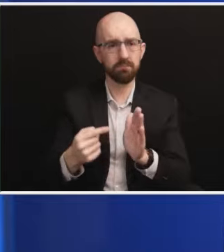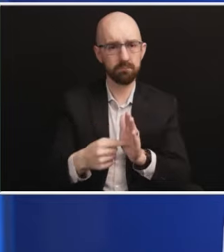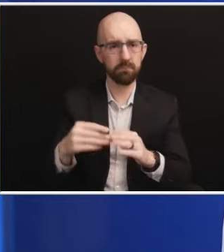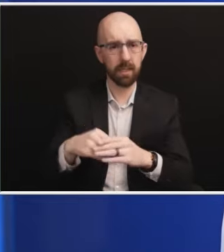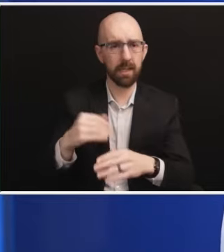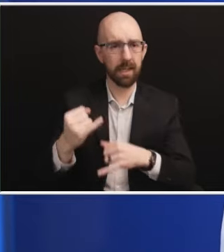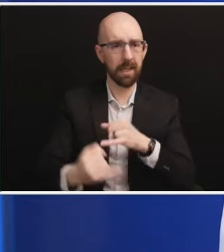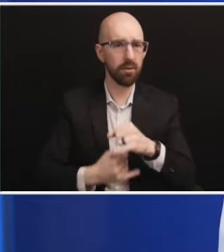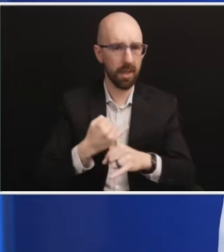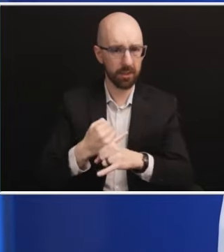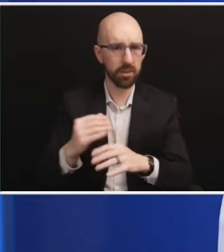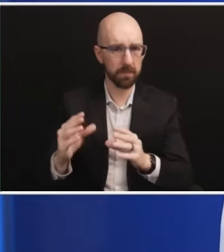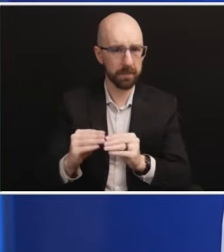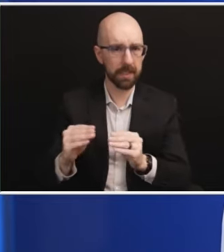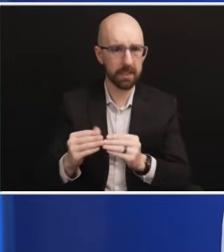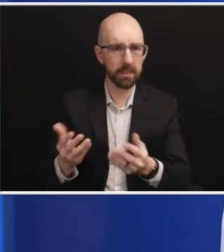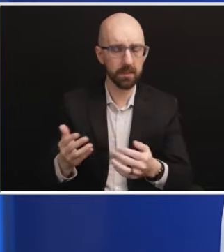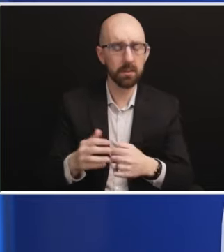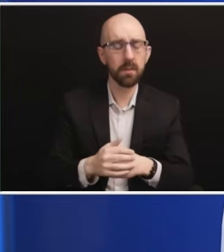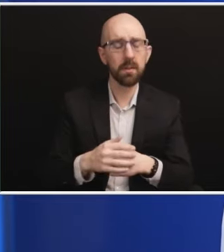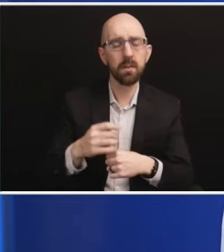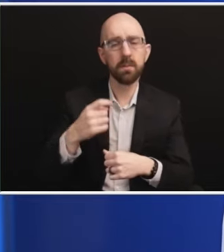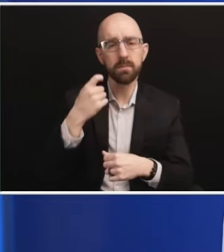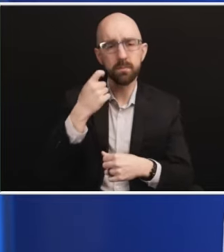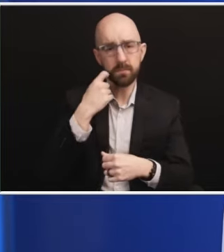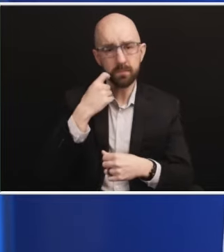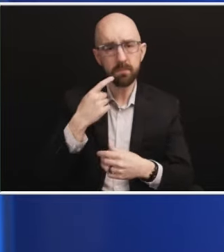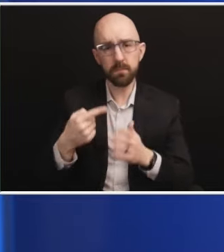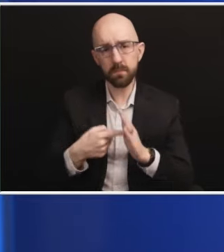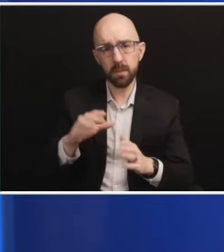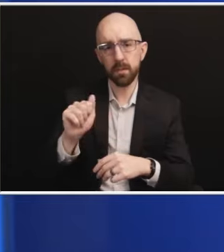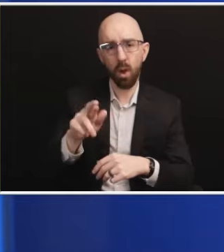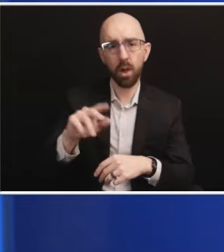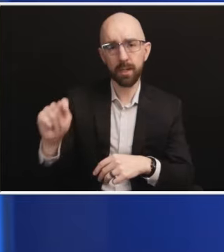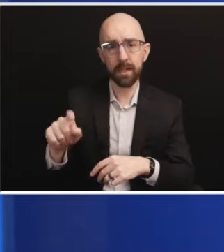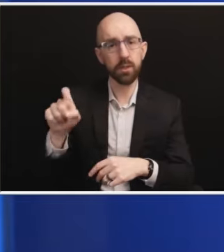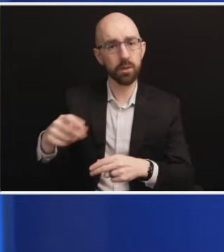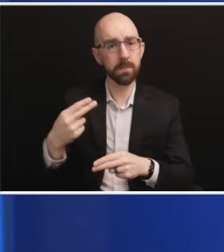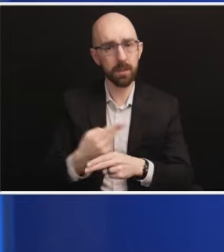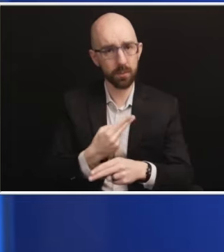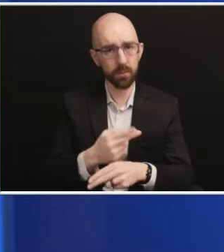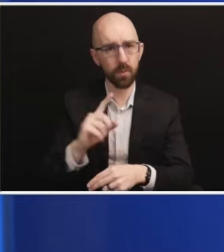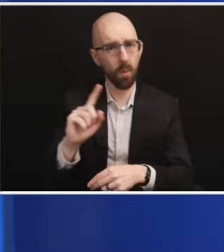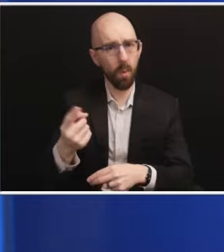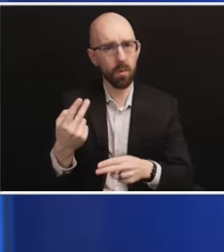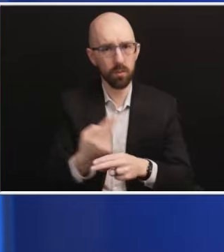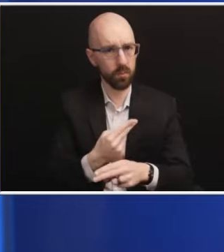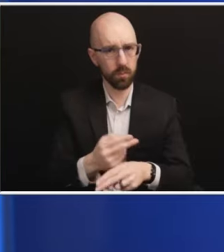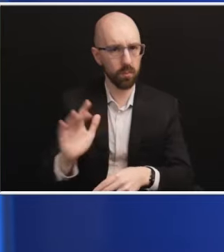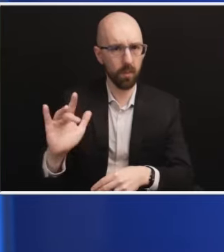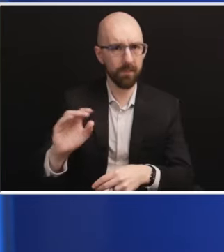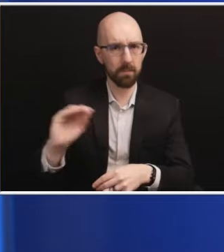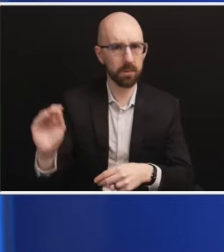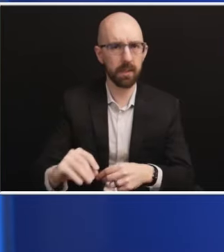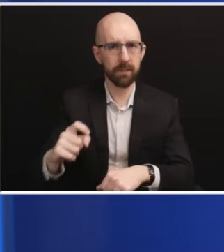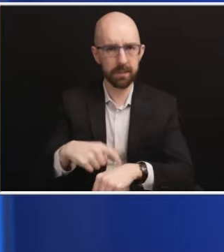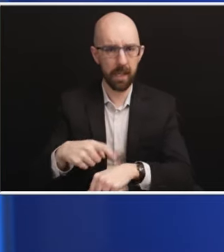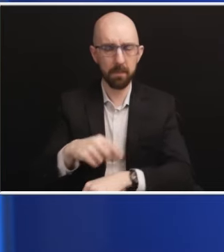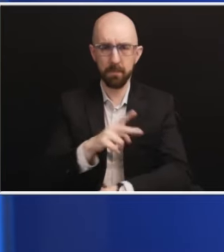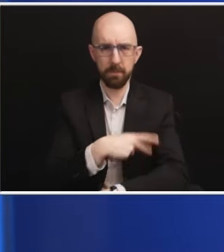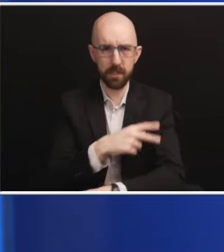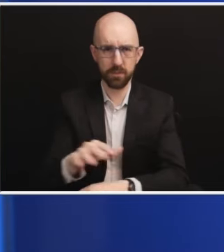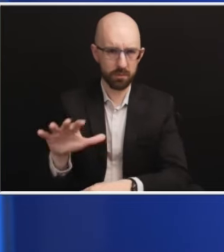meetings. And we showed that where CAR T-cell should have been used, it was only used 25% of the time in patients across the nation. And